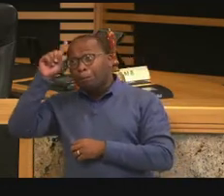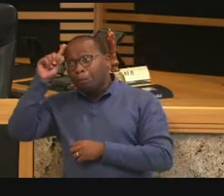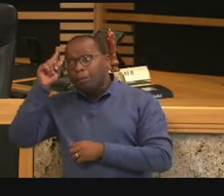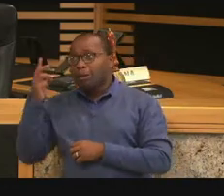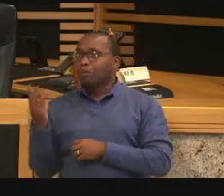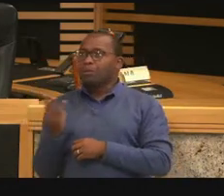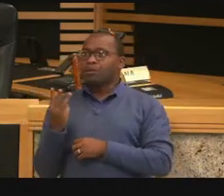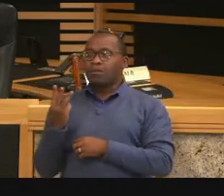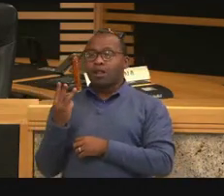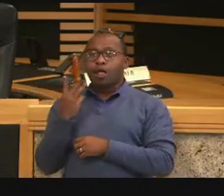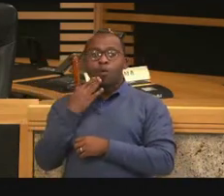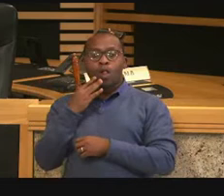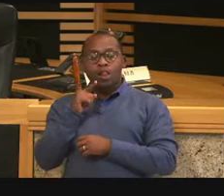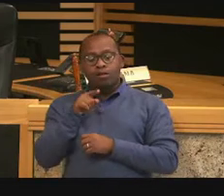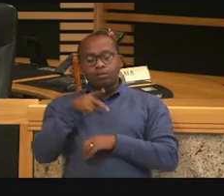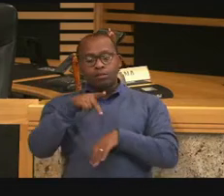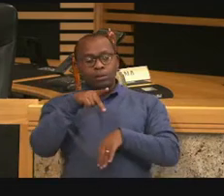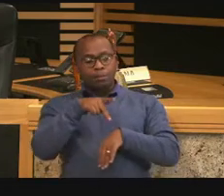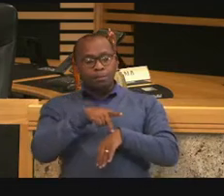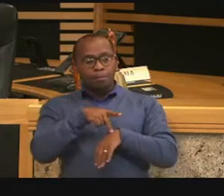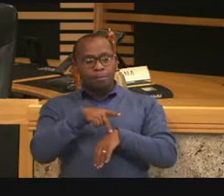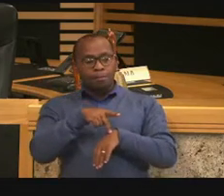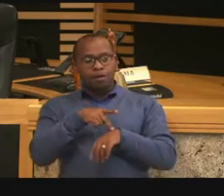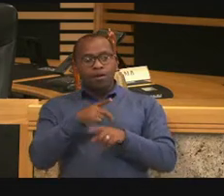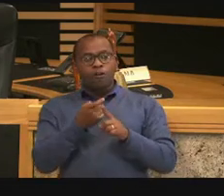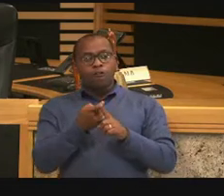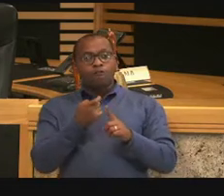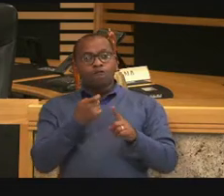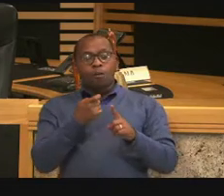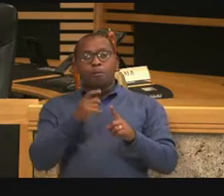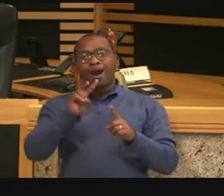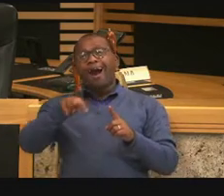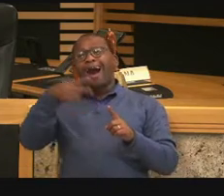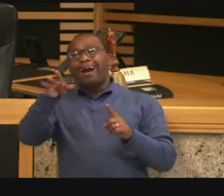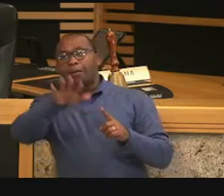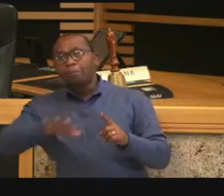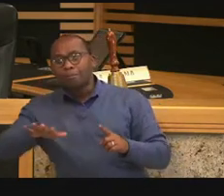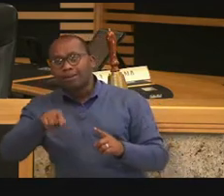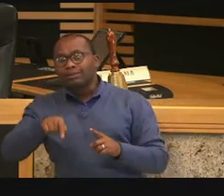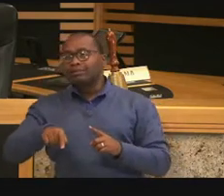where if law principal happens to be coming from another part of the province,